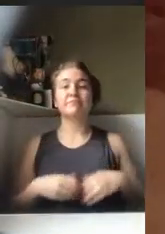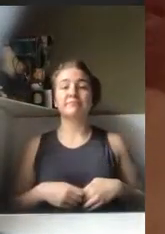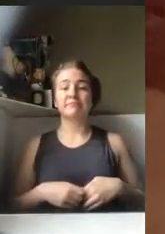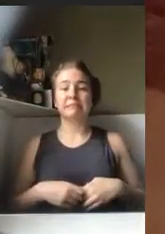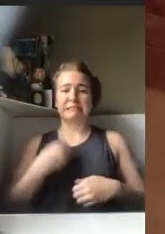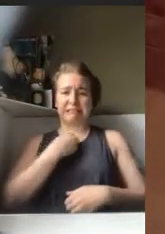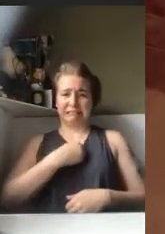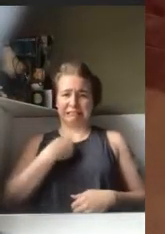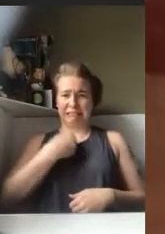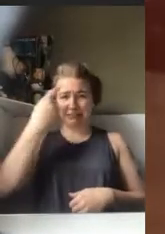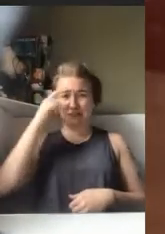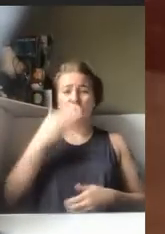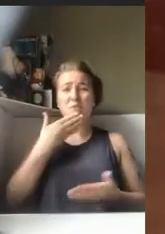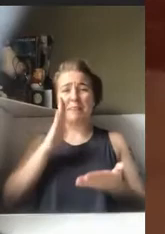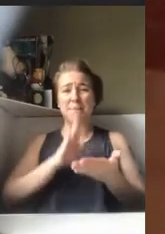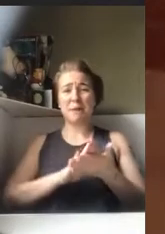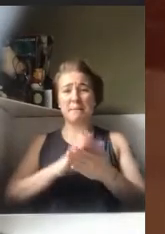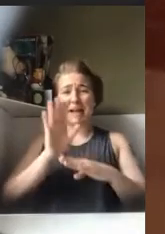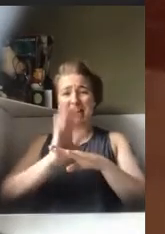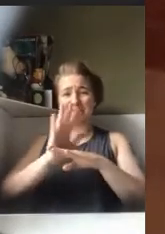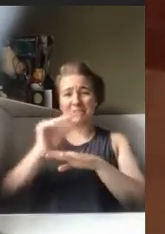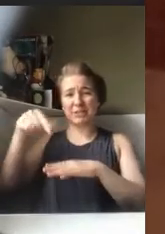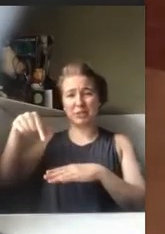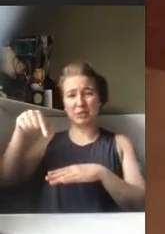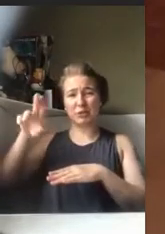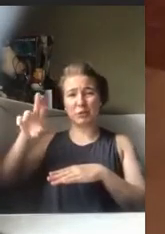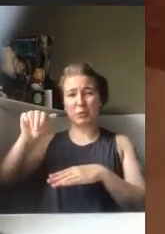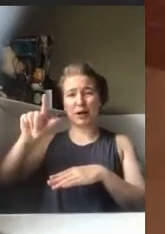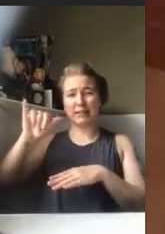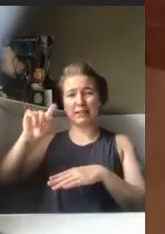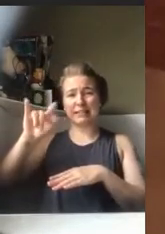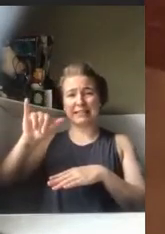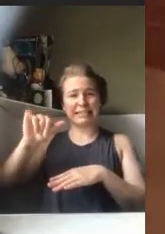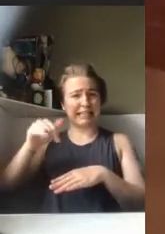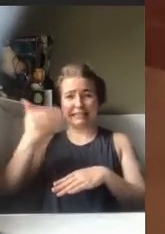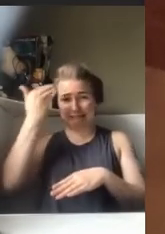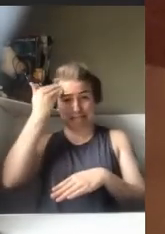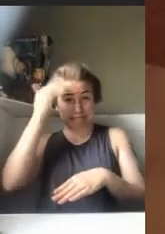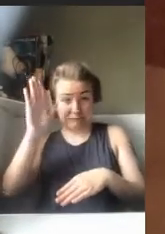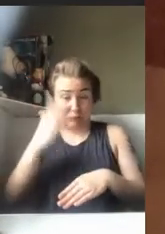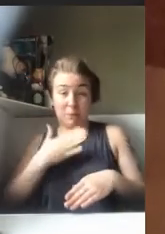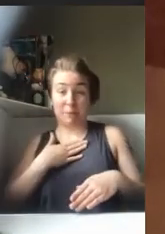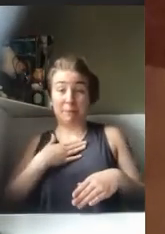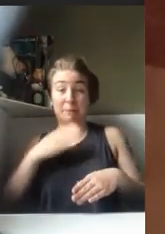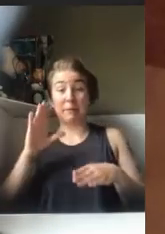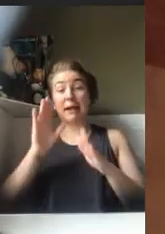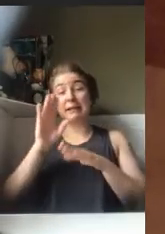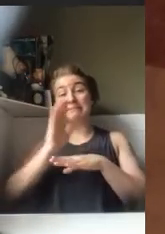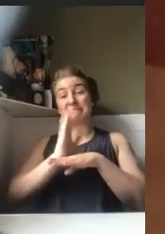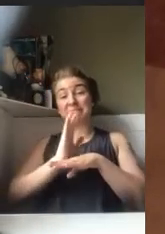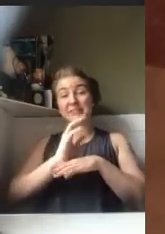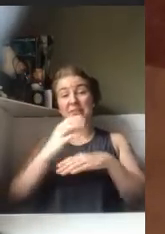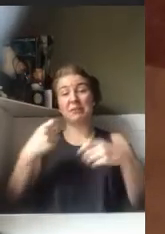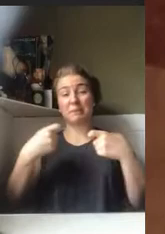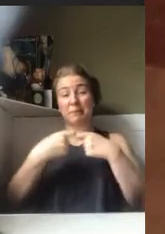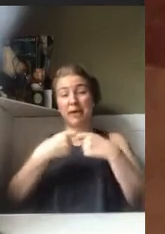My apologies for the bad video quality. I didn't realize my camera was low in batteries. Just bear with the moments of blur.